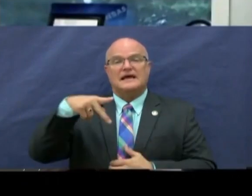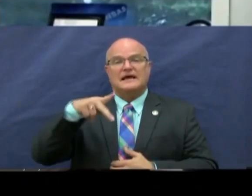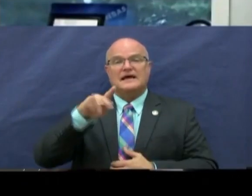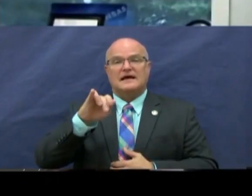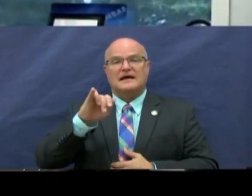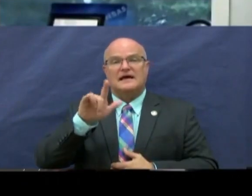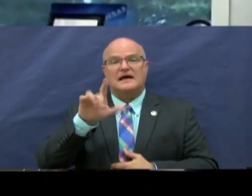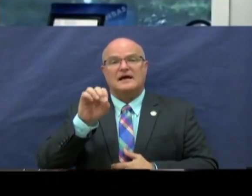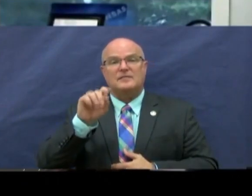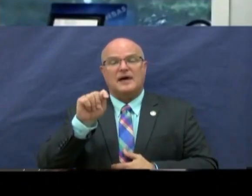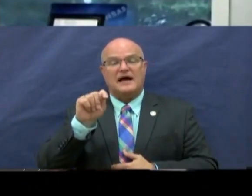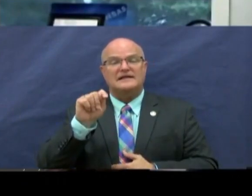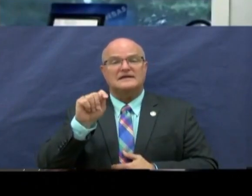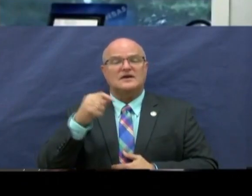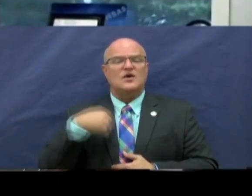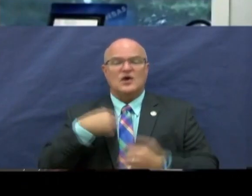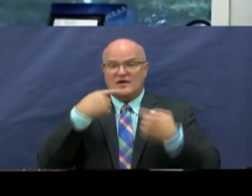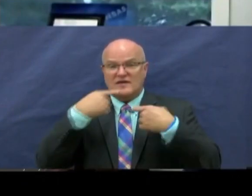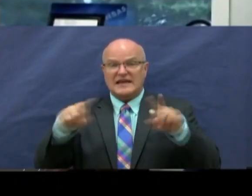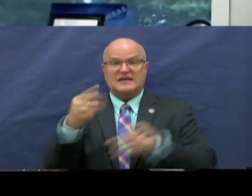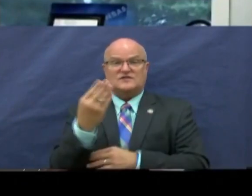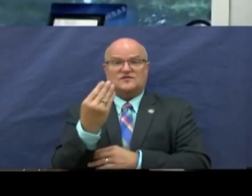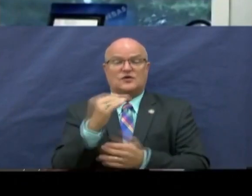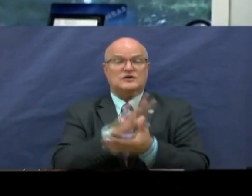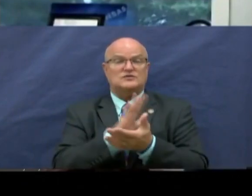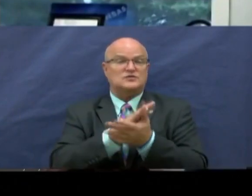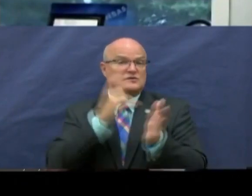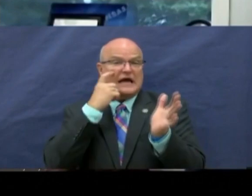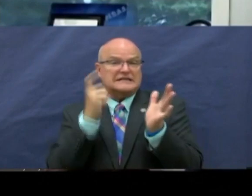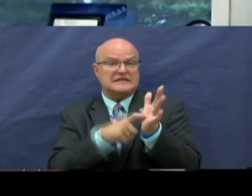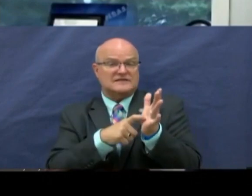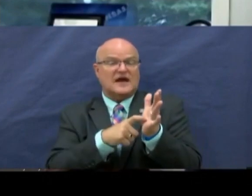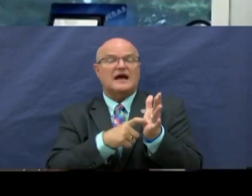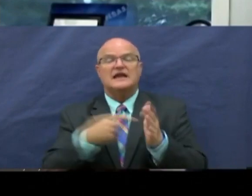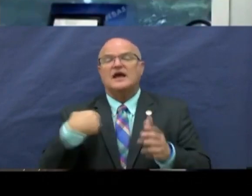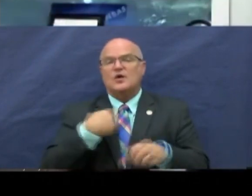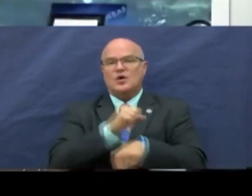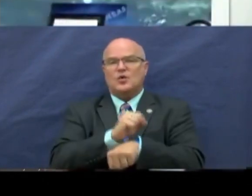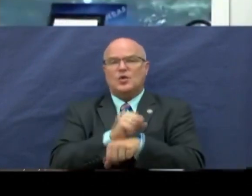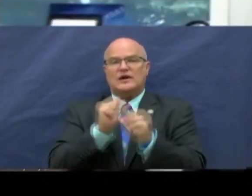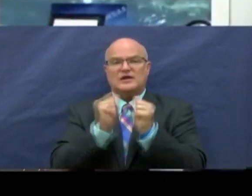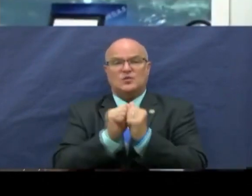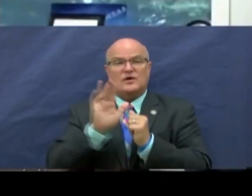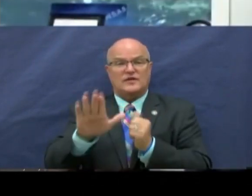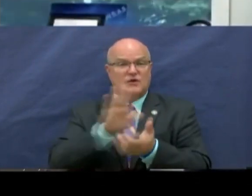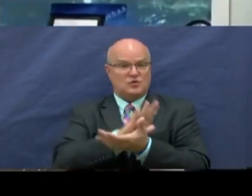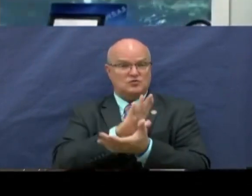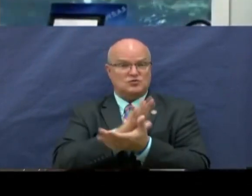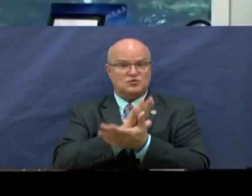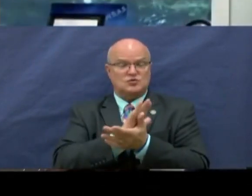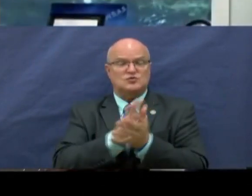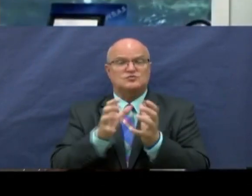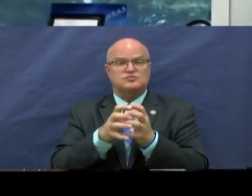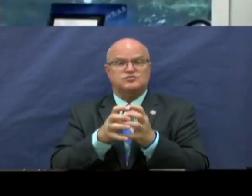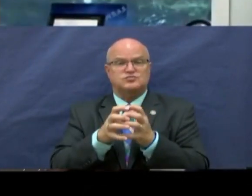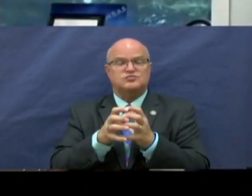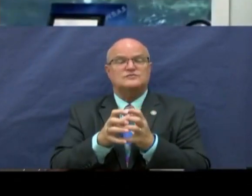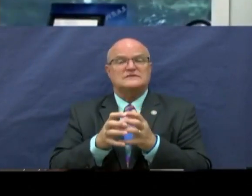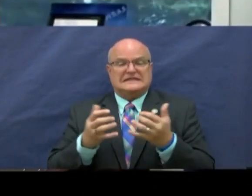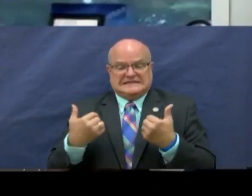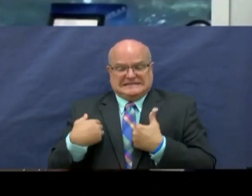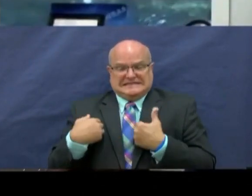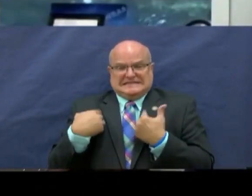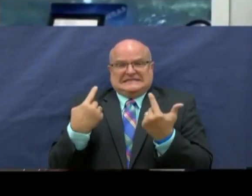had announced 14 schools that had been identified. We have been working with those schools. To date, 8 of those schools